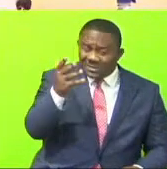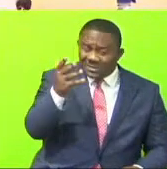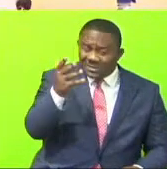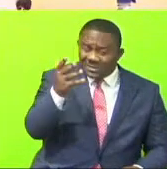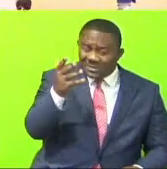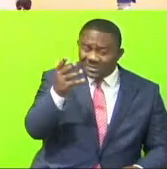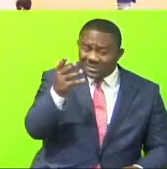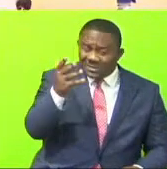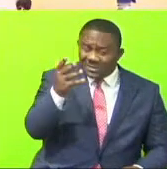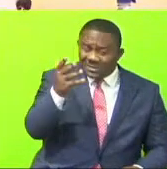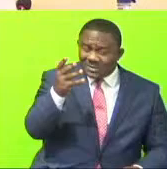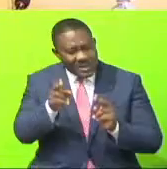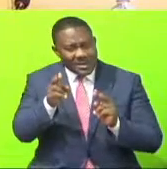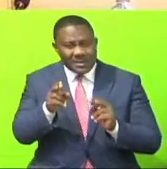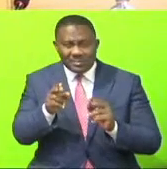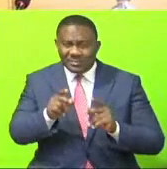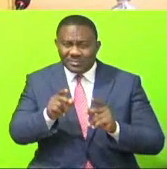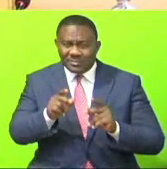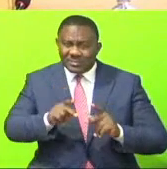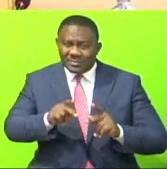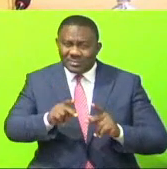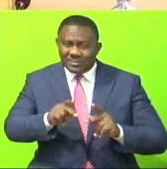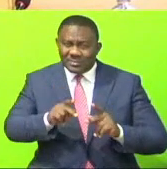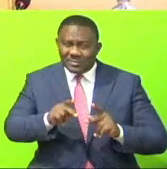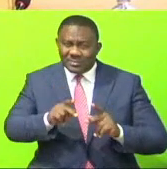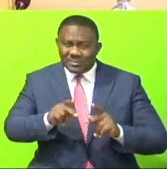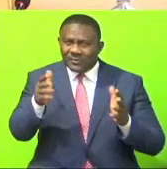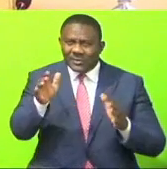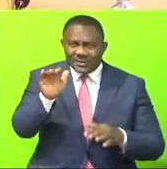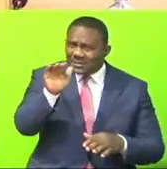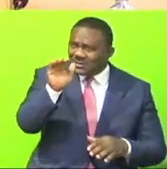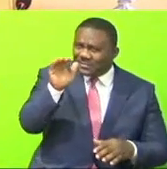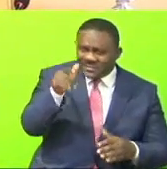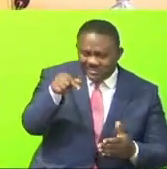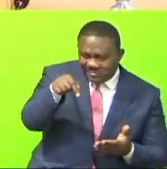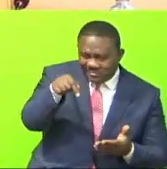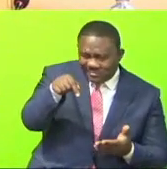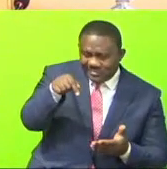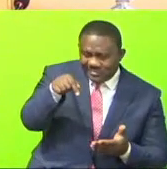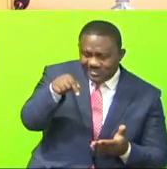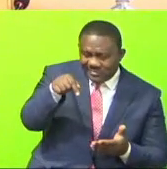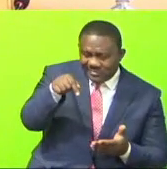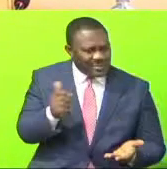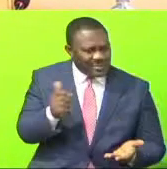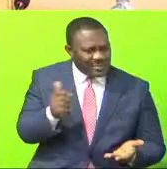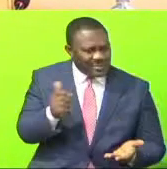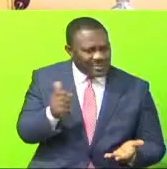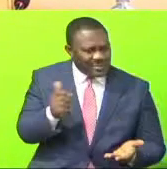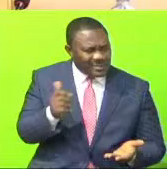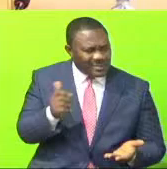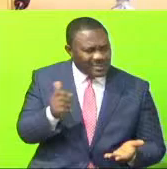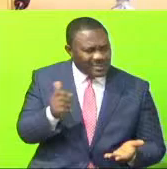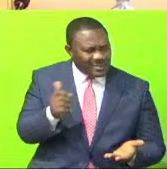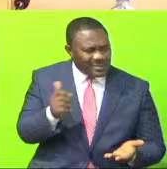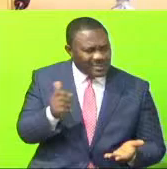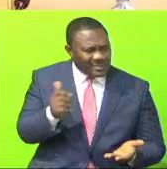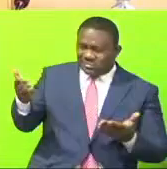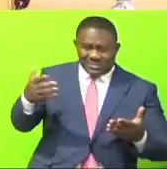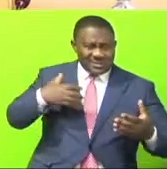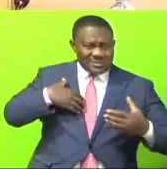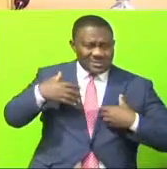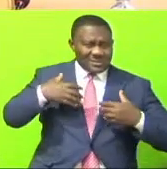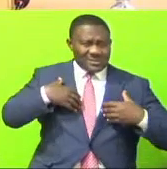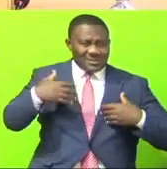That is all. So I don't know the hula baloo about the procedural